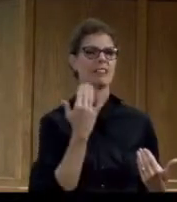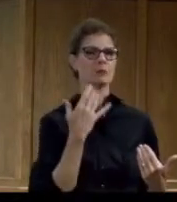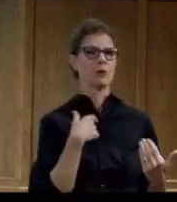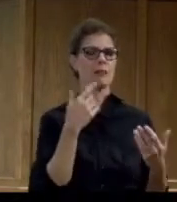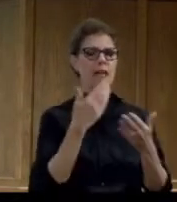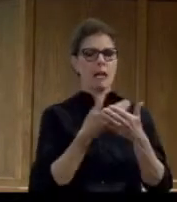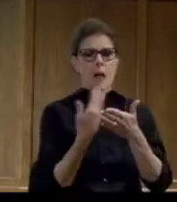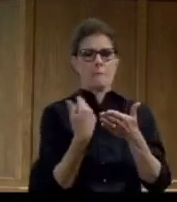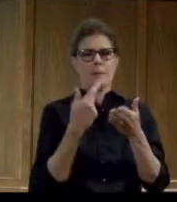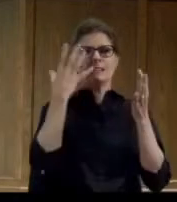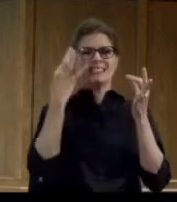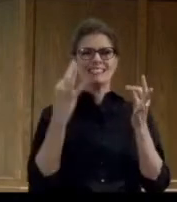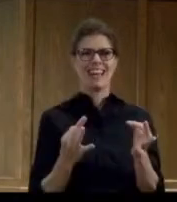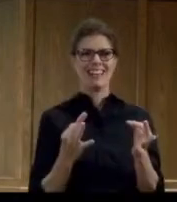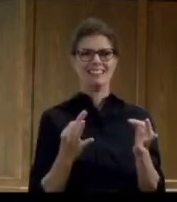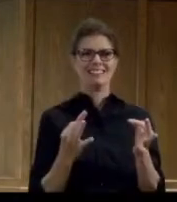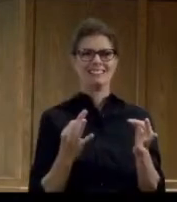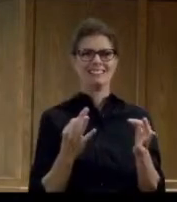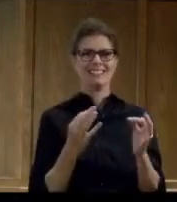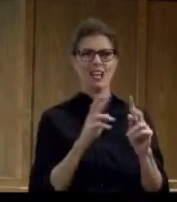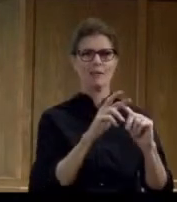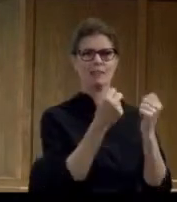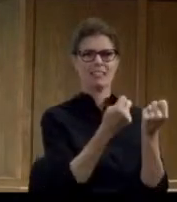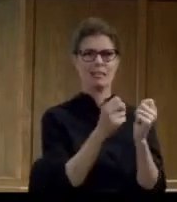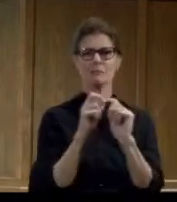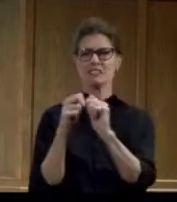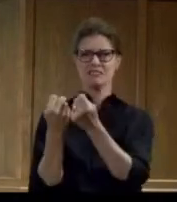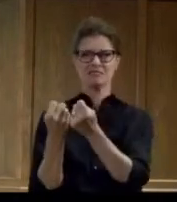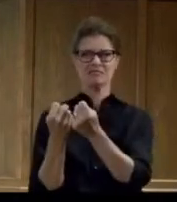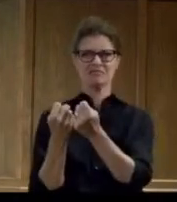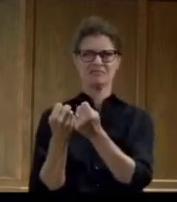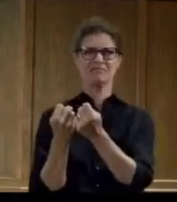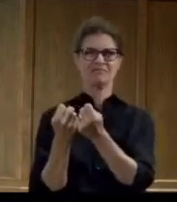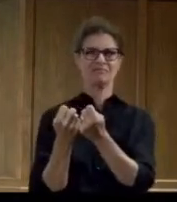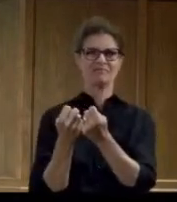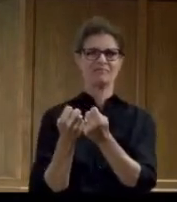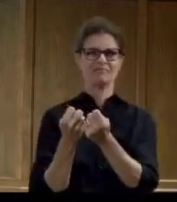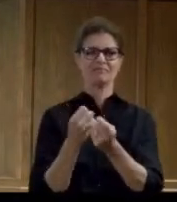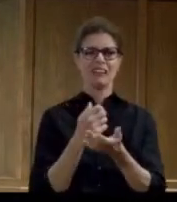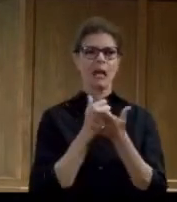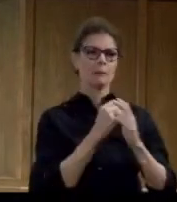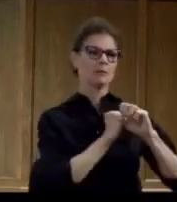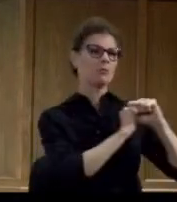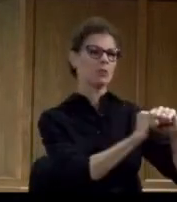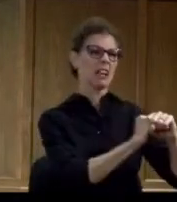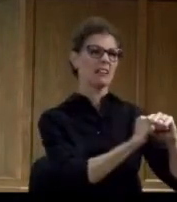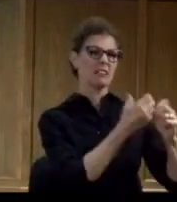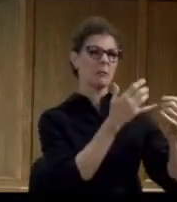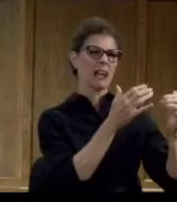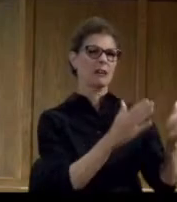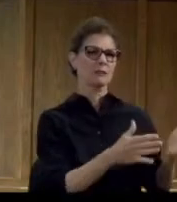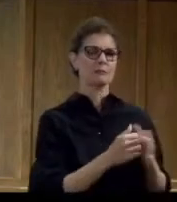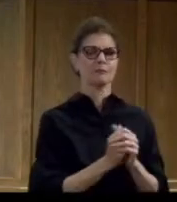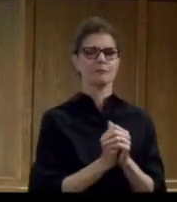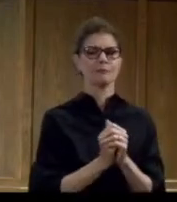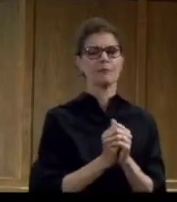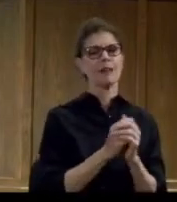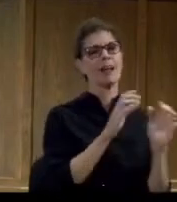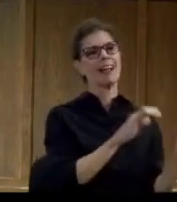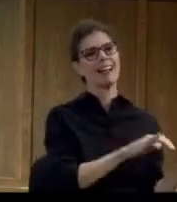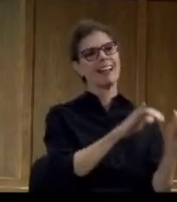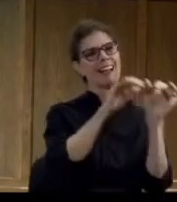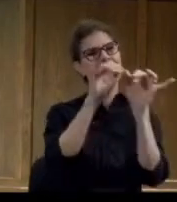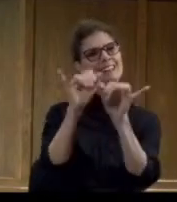tend to read this modern definition of the word choose back on what Paul is writing. And so I think, okay, well, if God is choosing